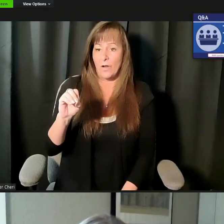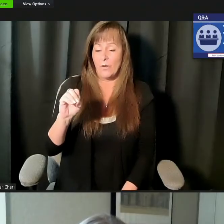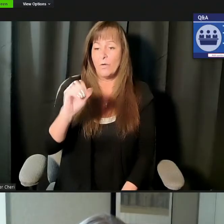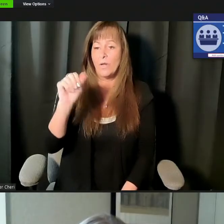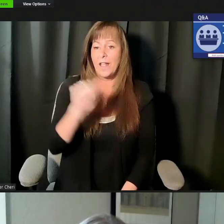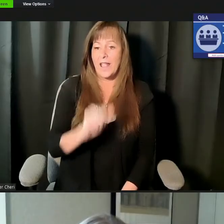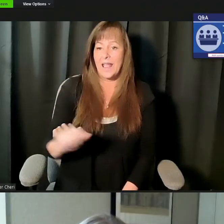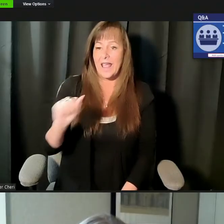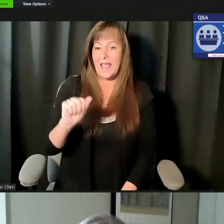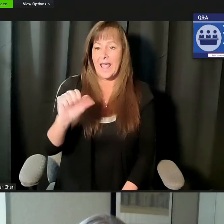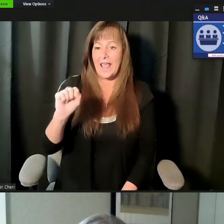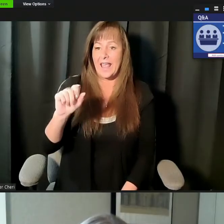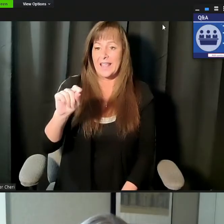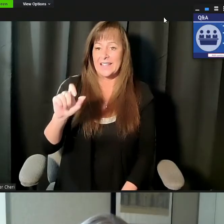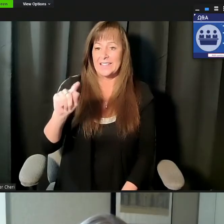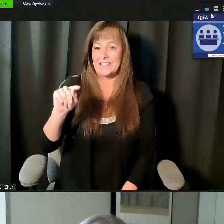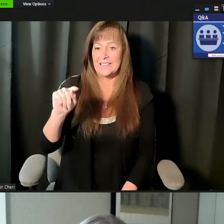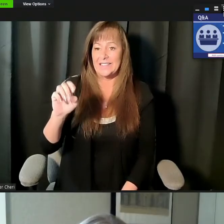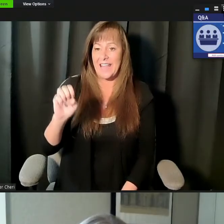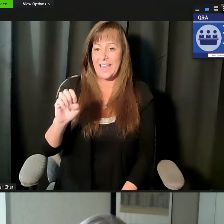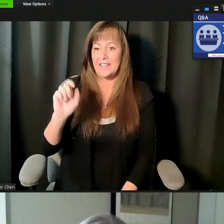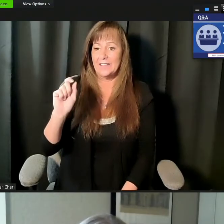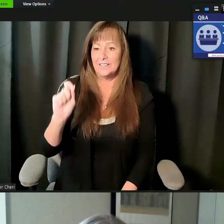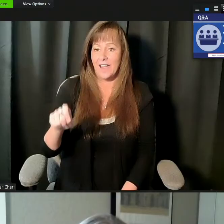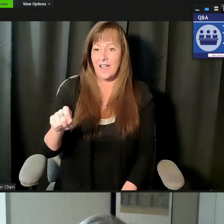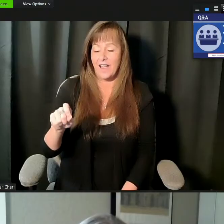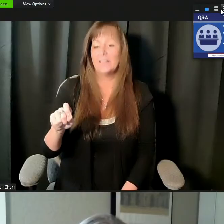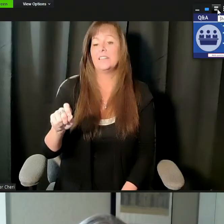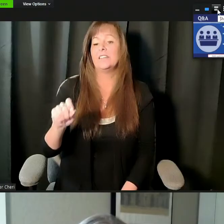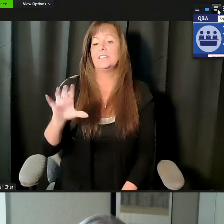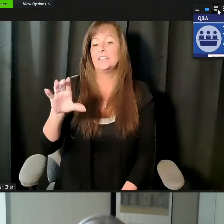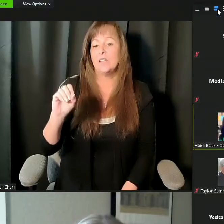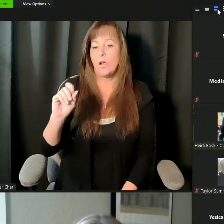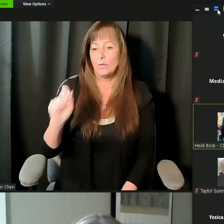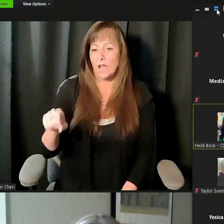media_info@state.co.us. And with that, we'll go ahead and start with Meg.